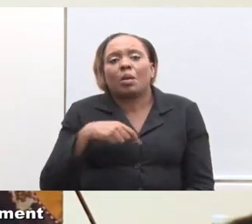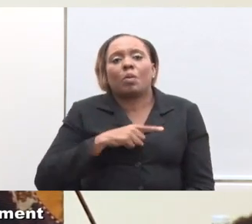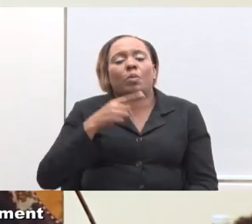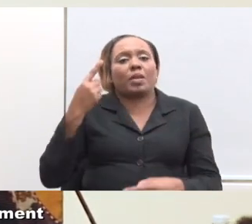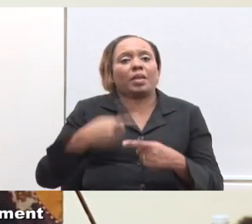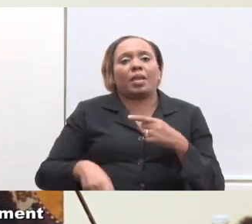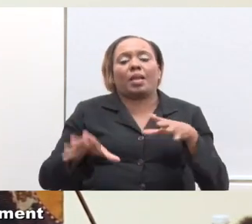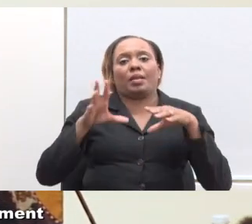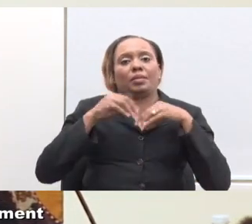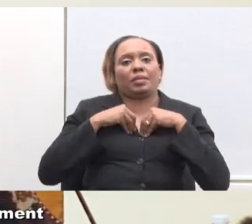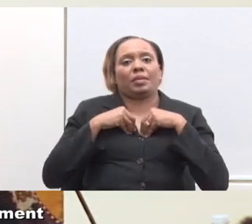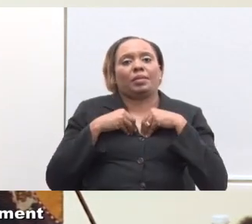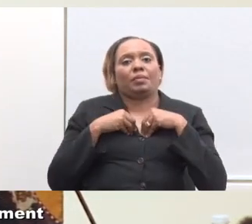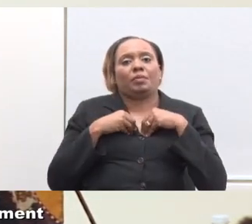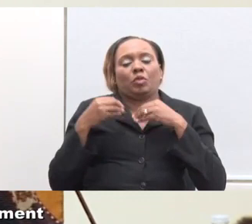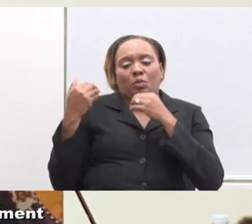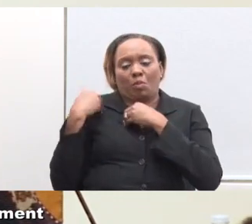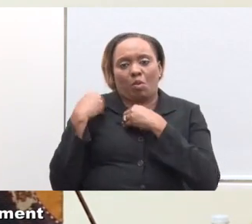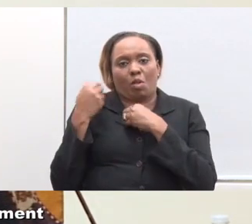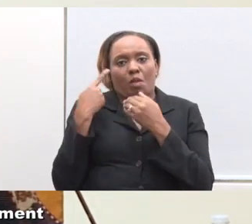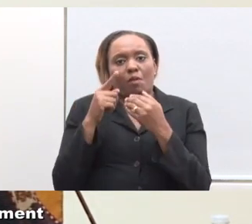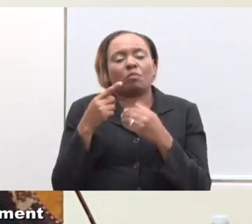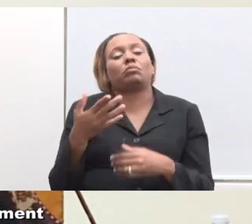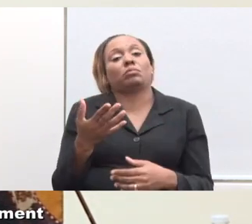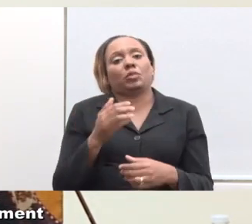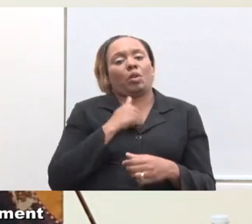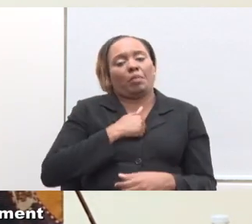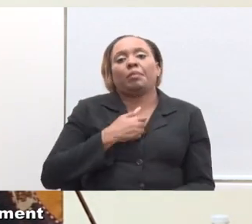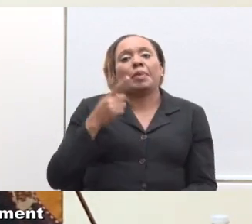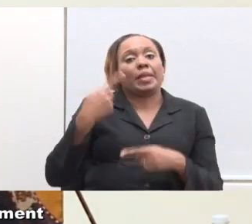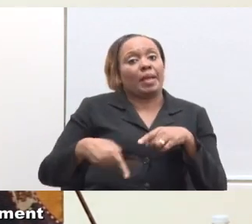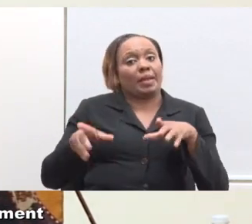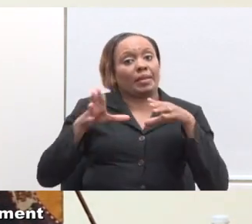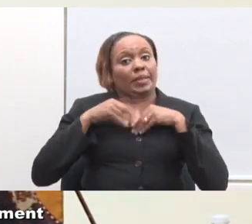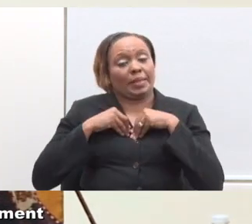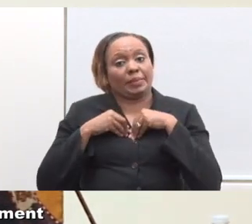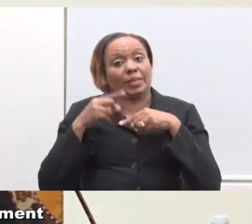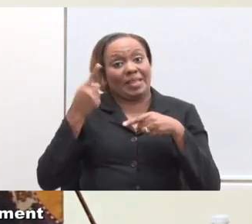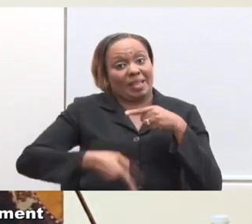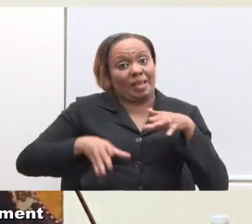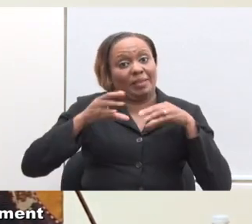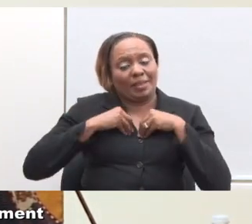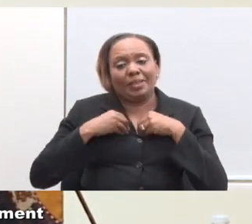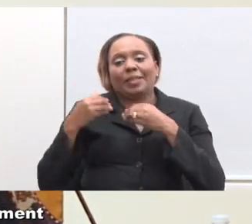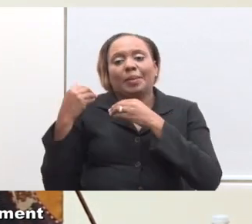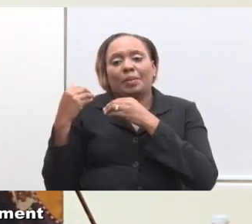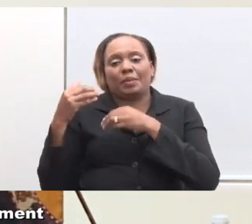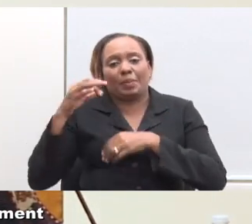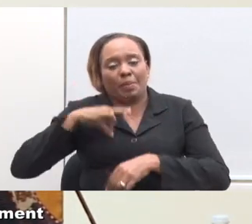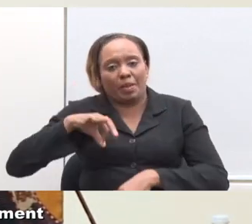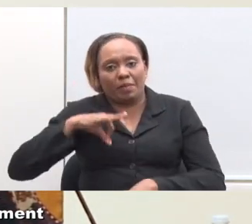burden. So you can't accept the benefit of being a home port.